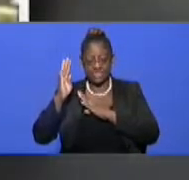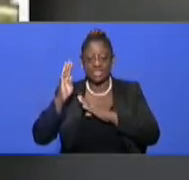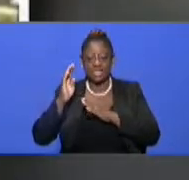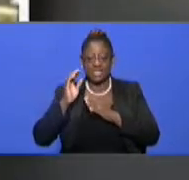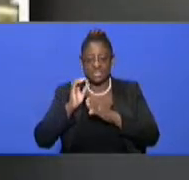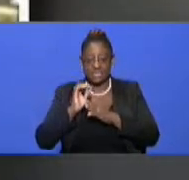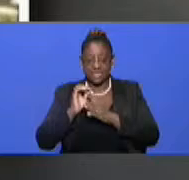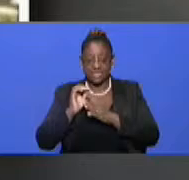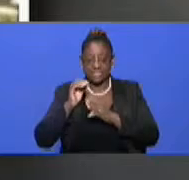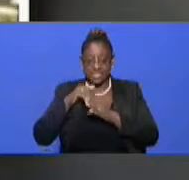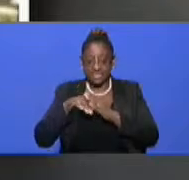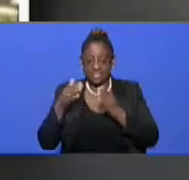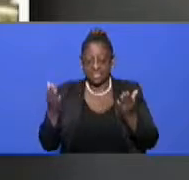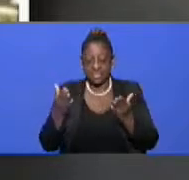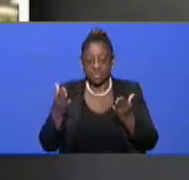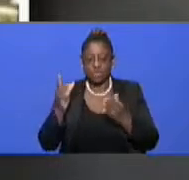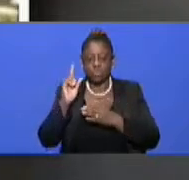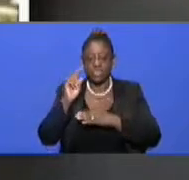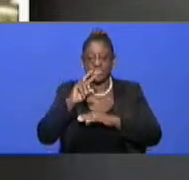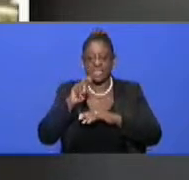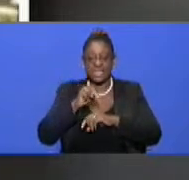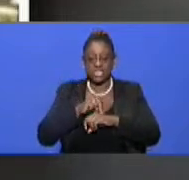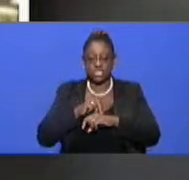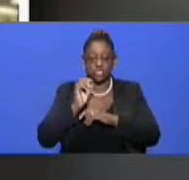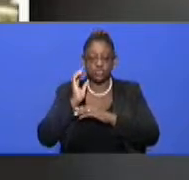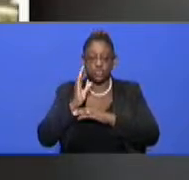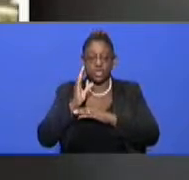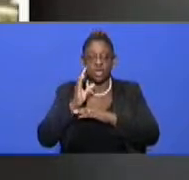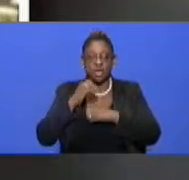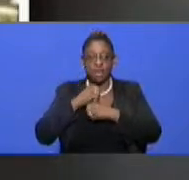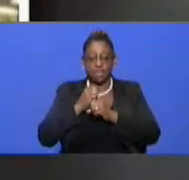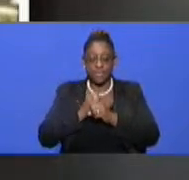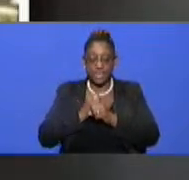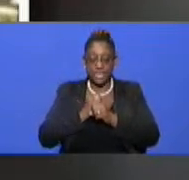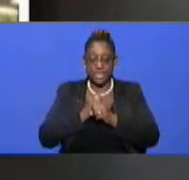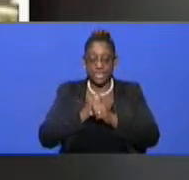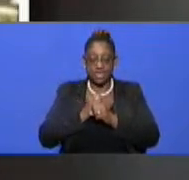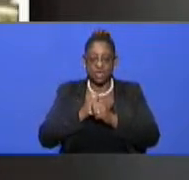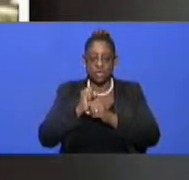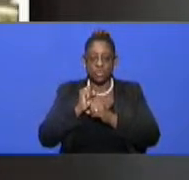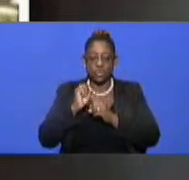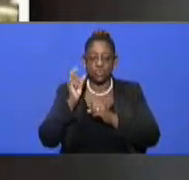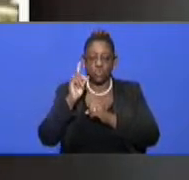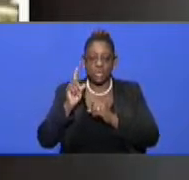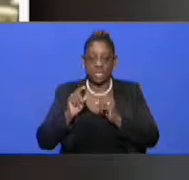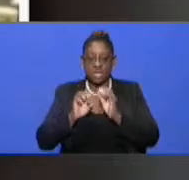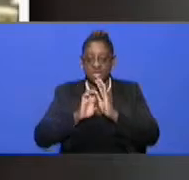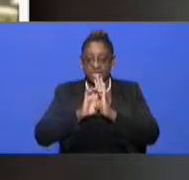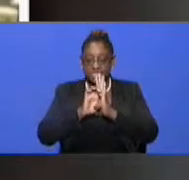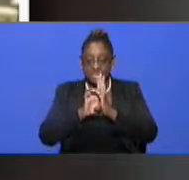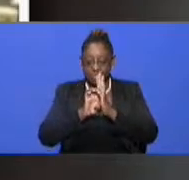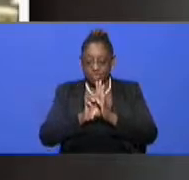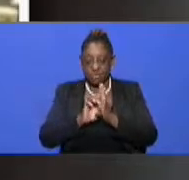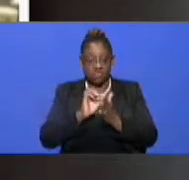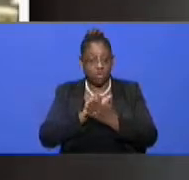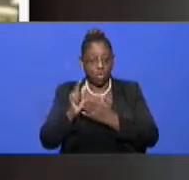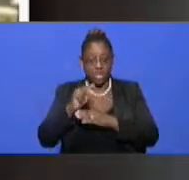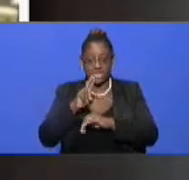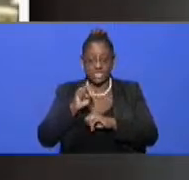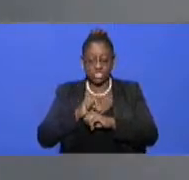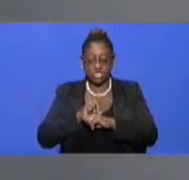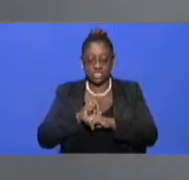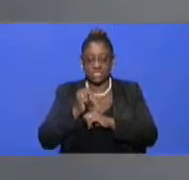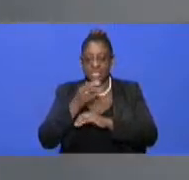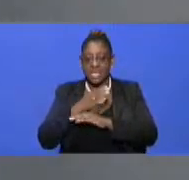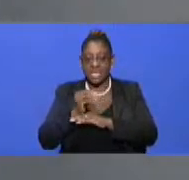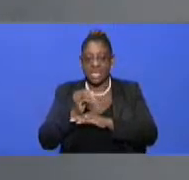it reinforces the nation's commitment to shaping a future where global standards mirror the aspirations of all nations and enhance a